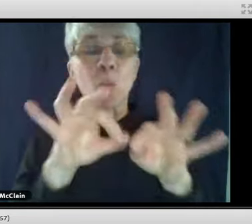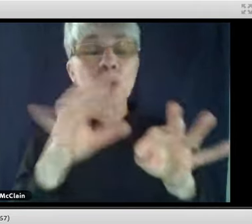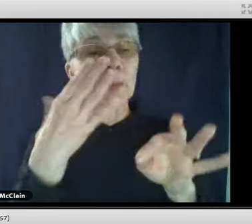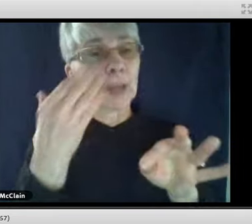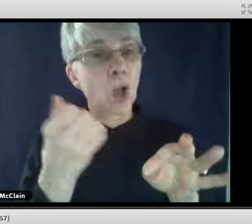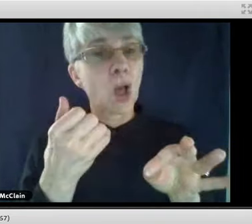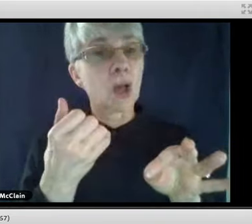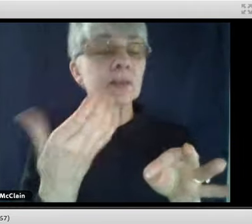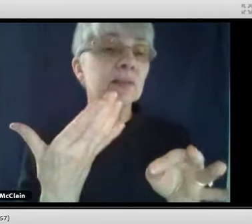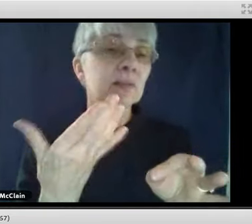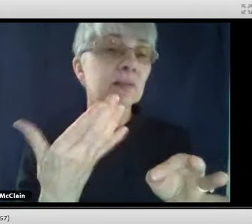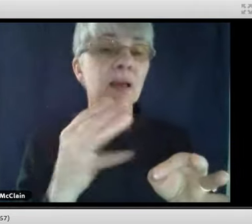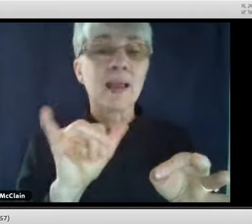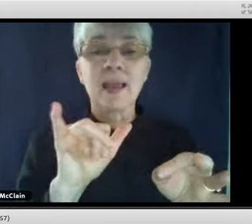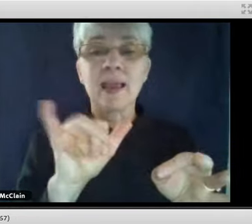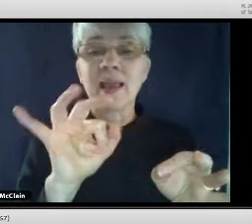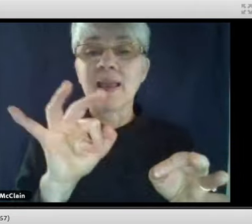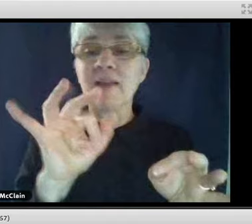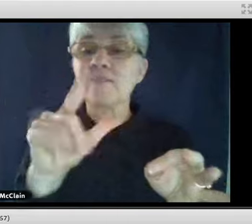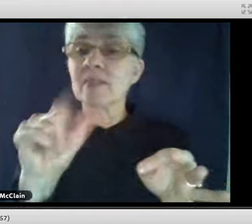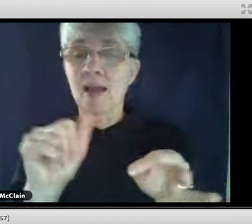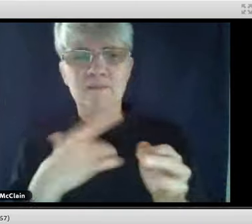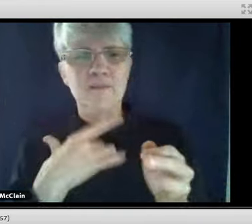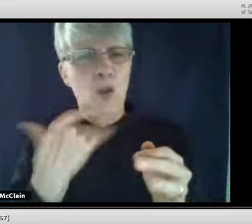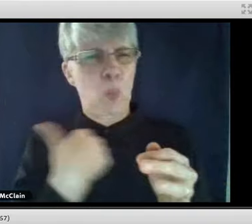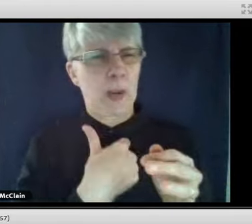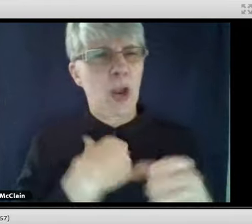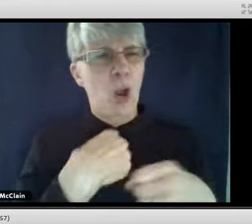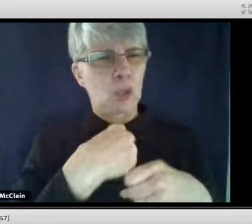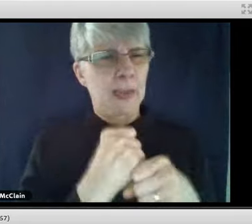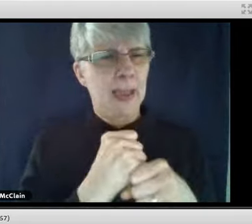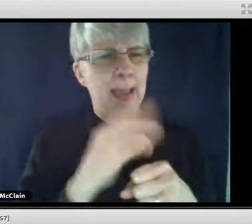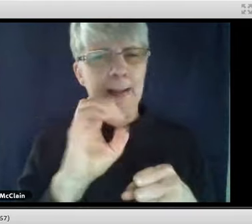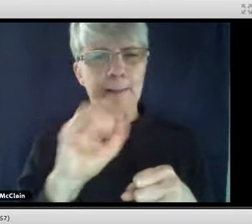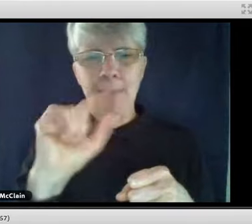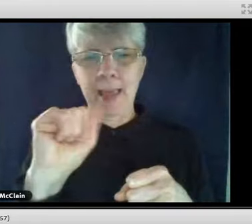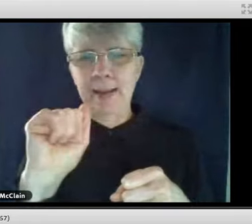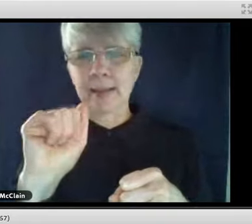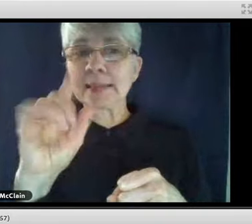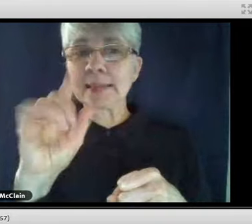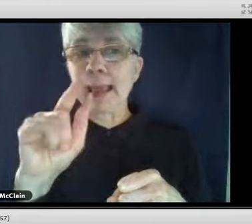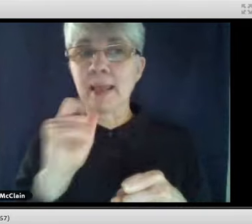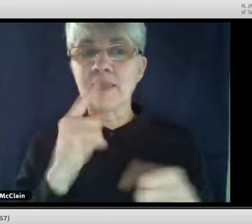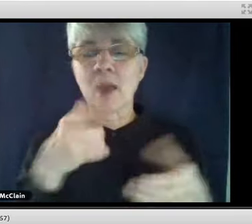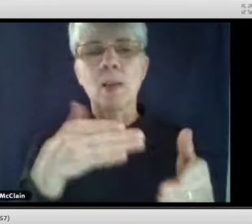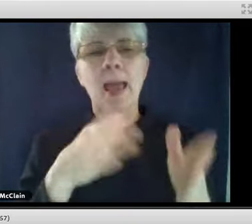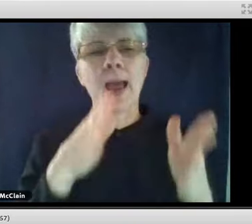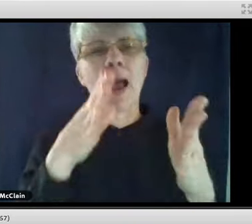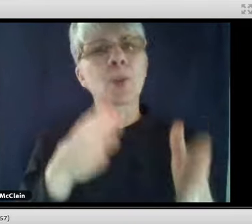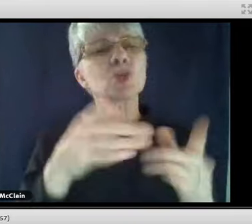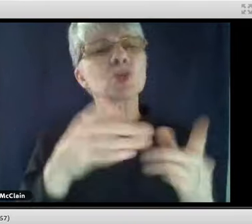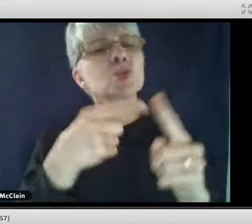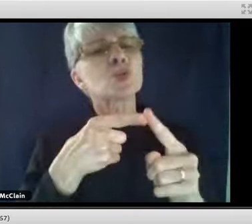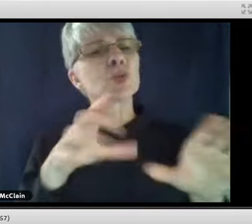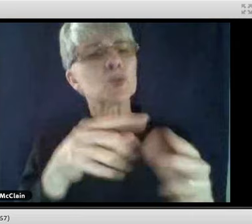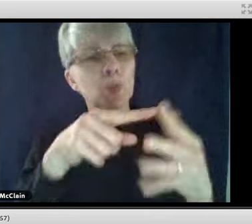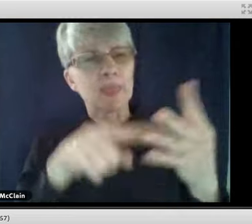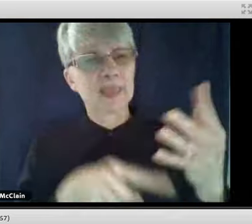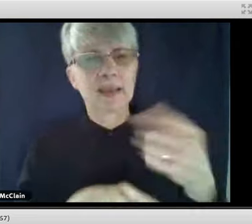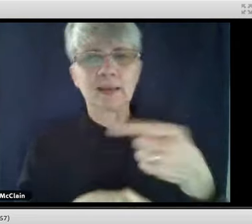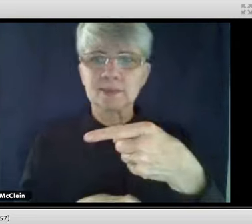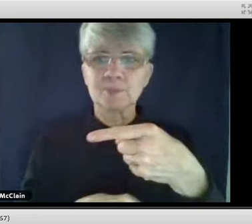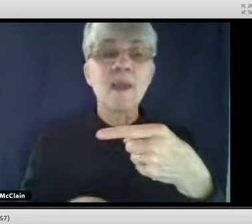IFLA felt that we need to make sure that we're creating metadata that will always allow a patron to do these things. So